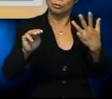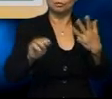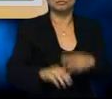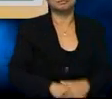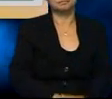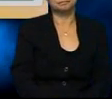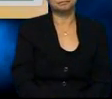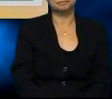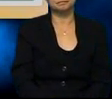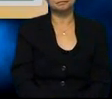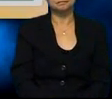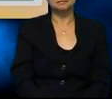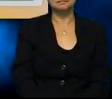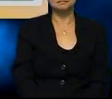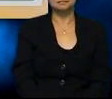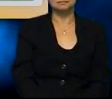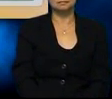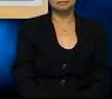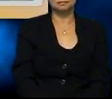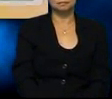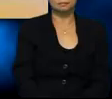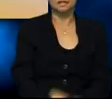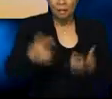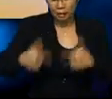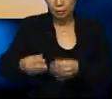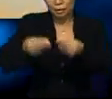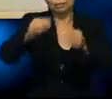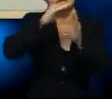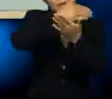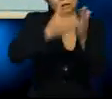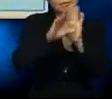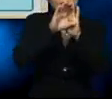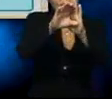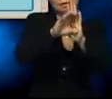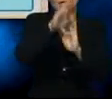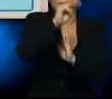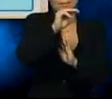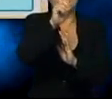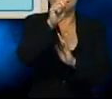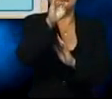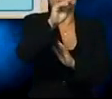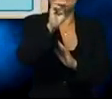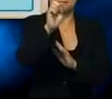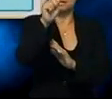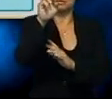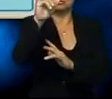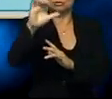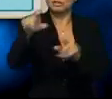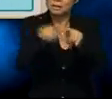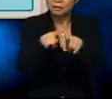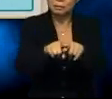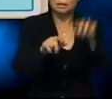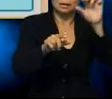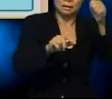meter, and kilometer. Let me give you some examples of metric